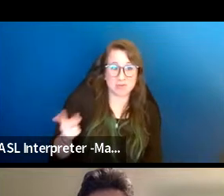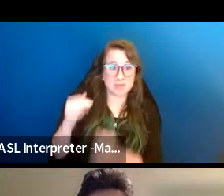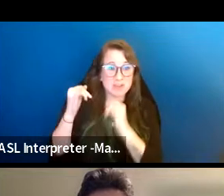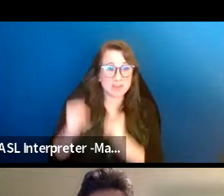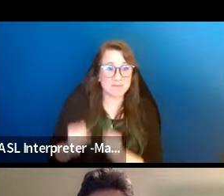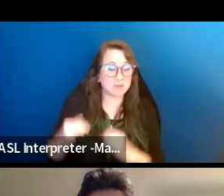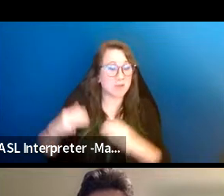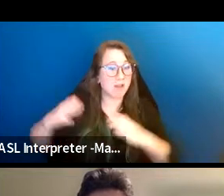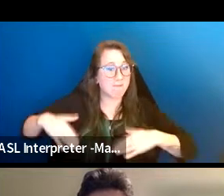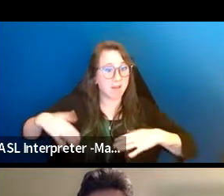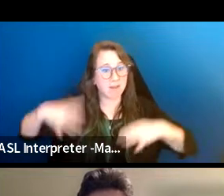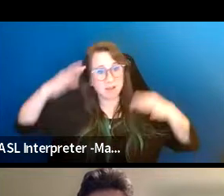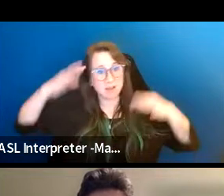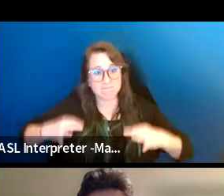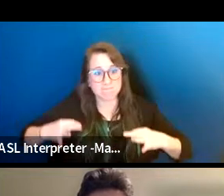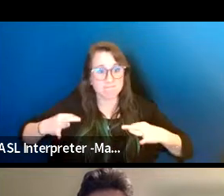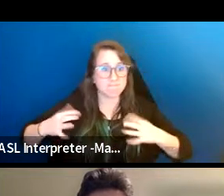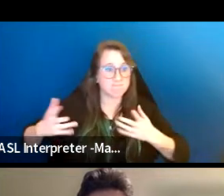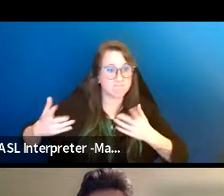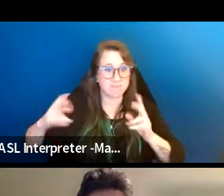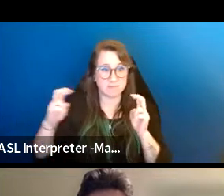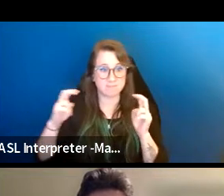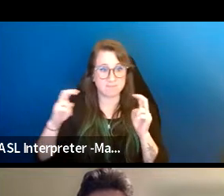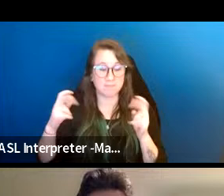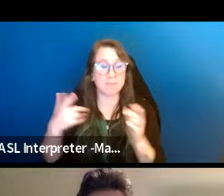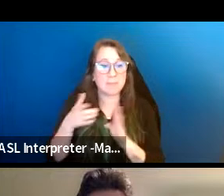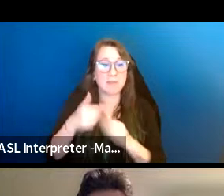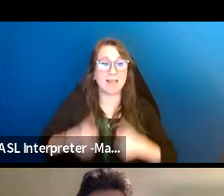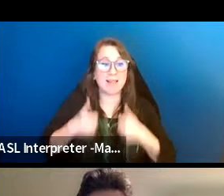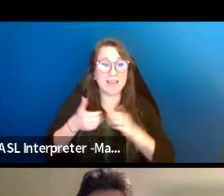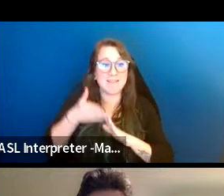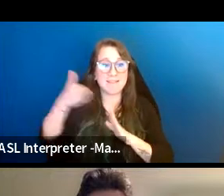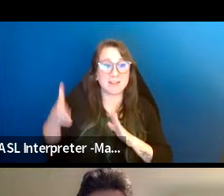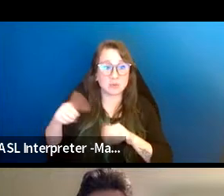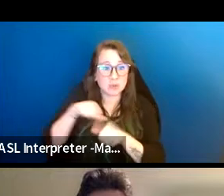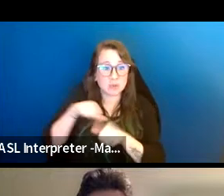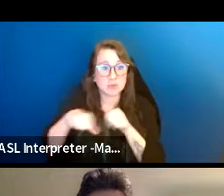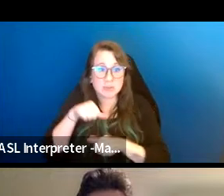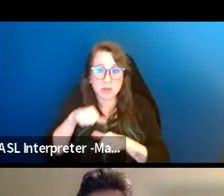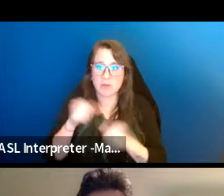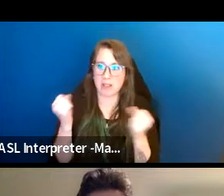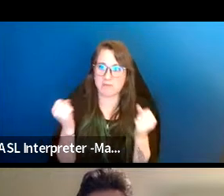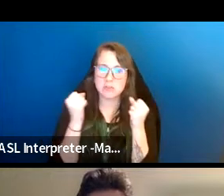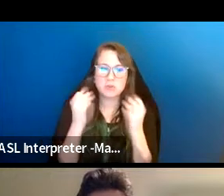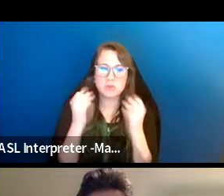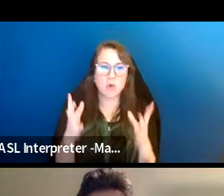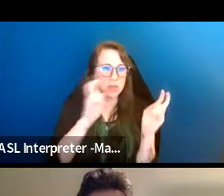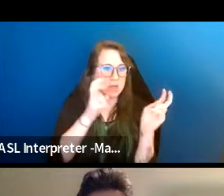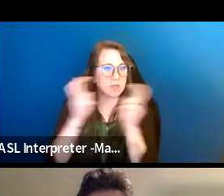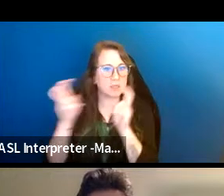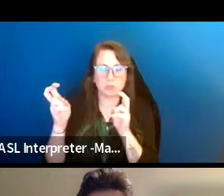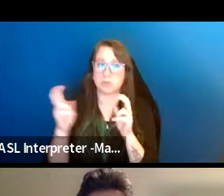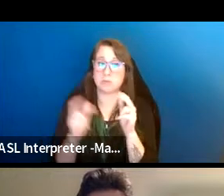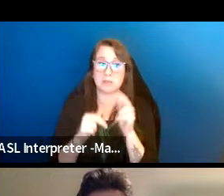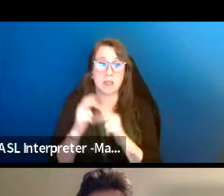been able to come to grounds on being next door neighbors and having so many issues. They built over onto his